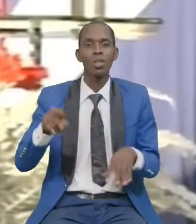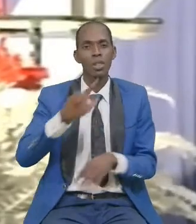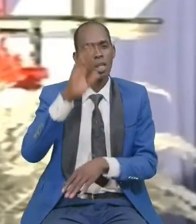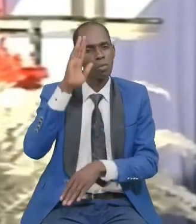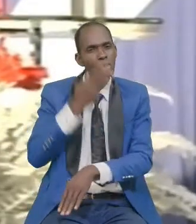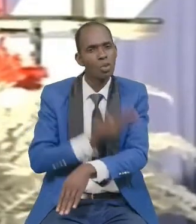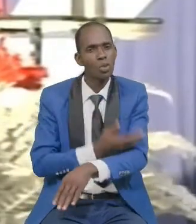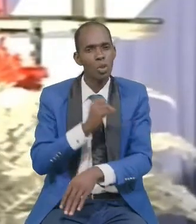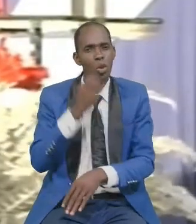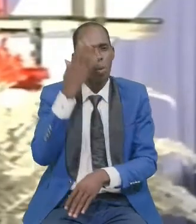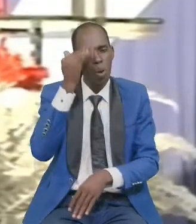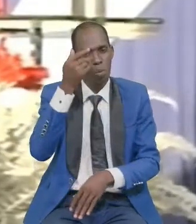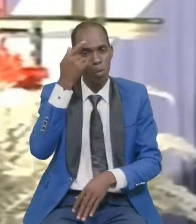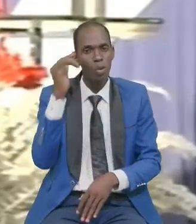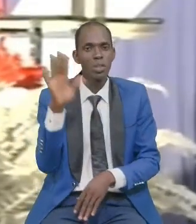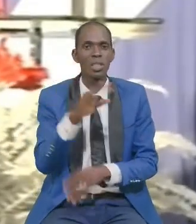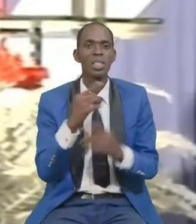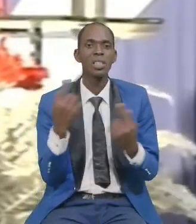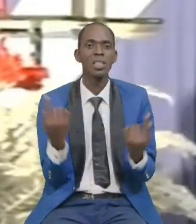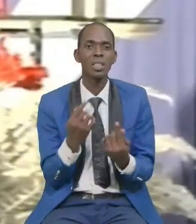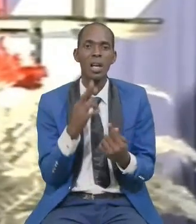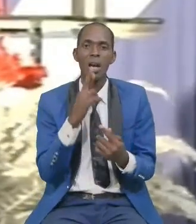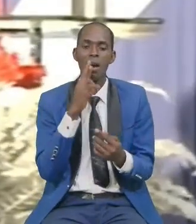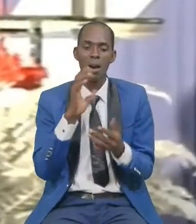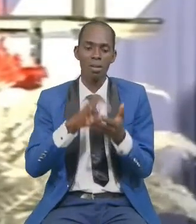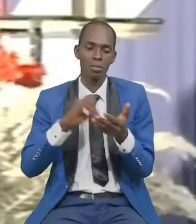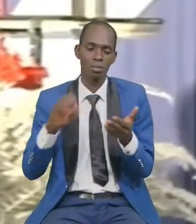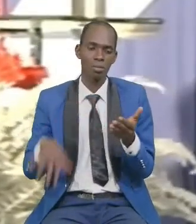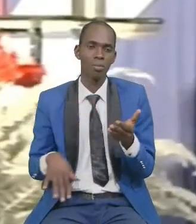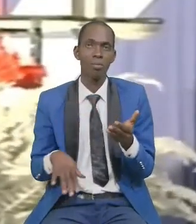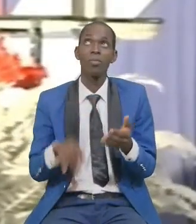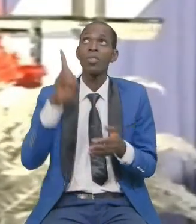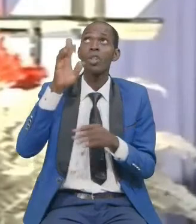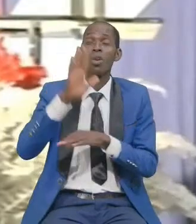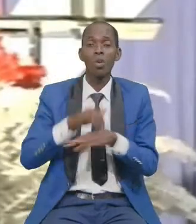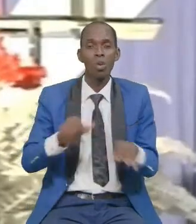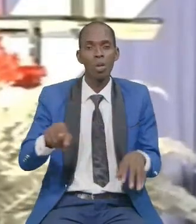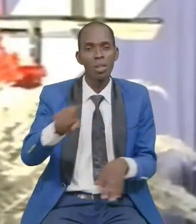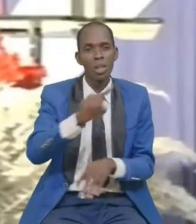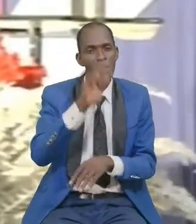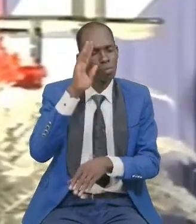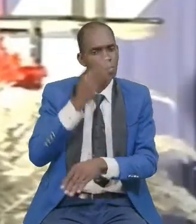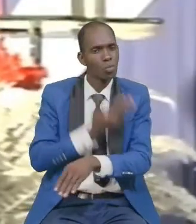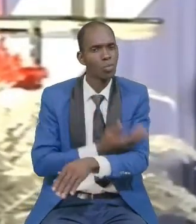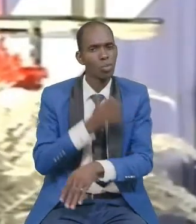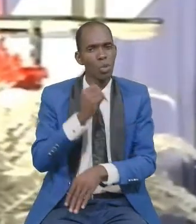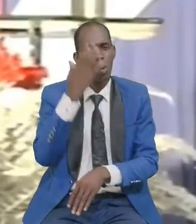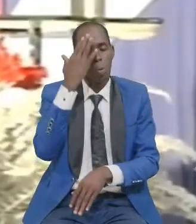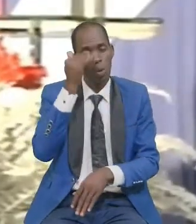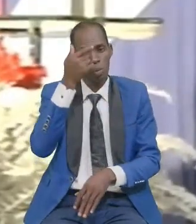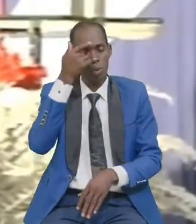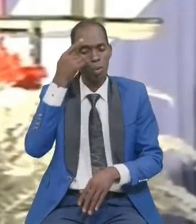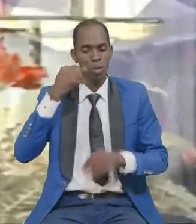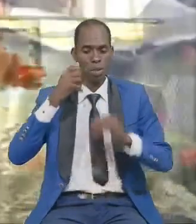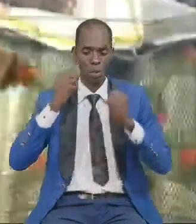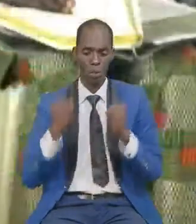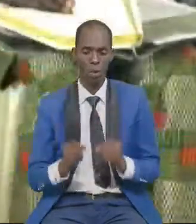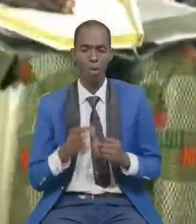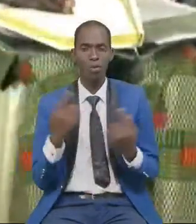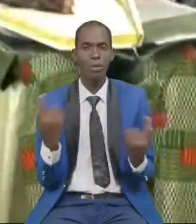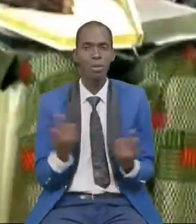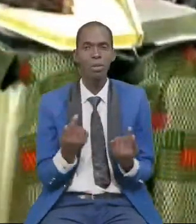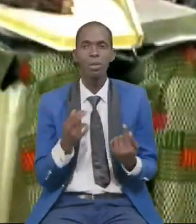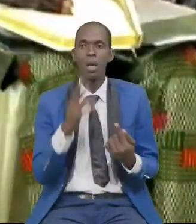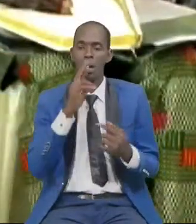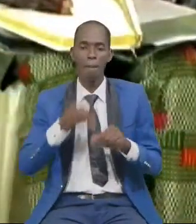the sins are taken away. He calls them sons because the power of sin is broken.